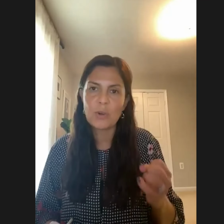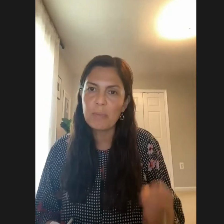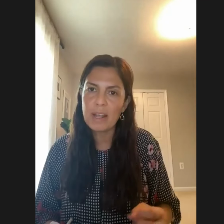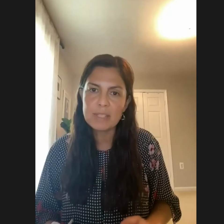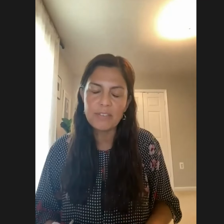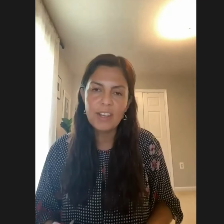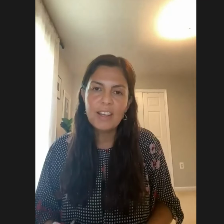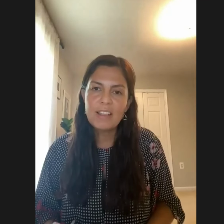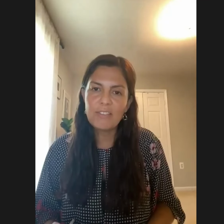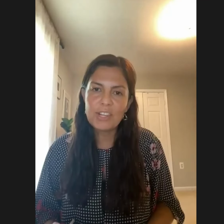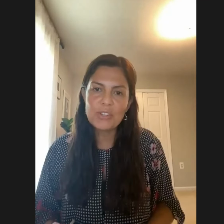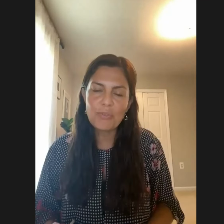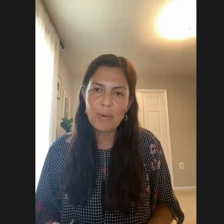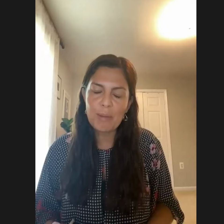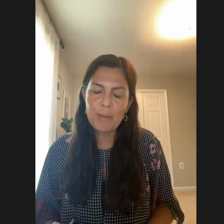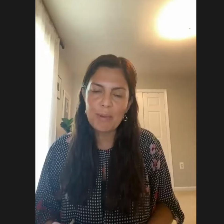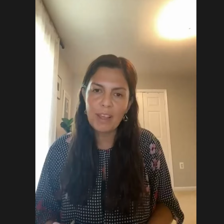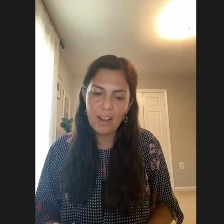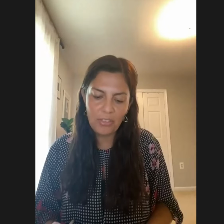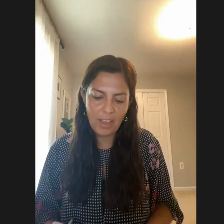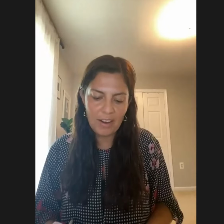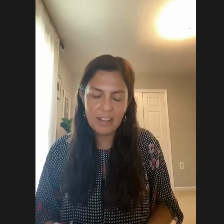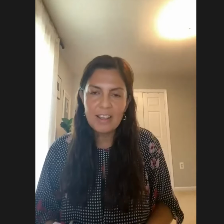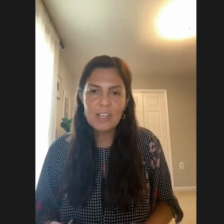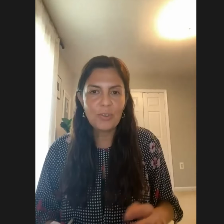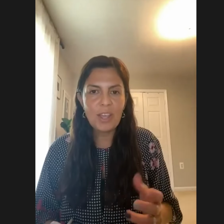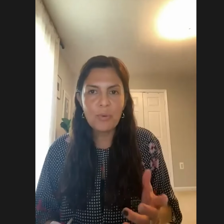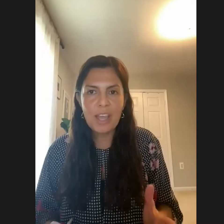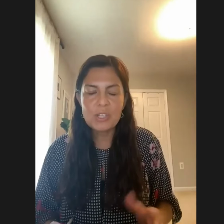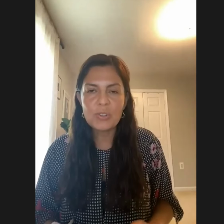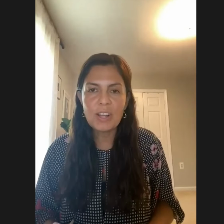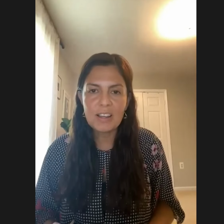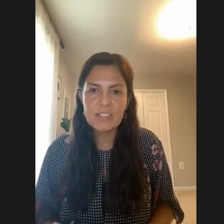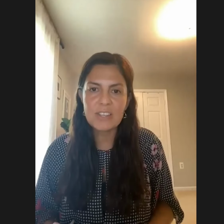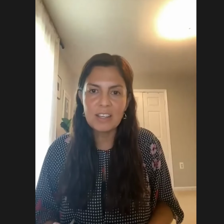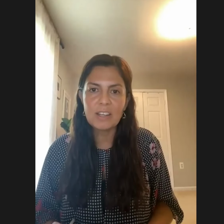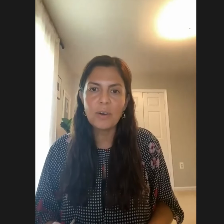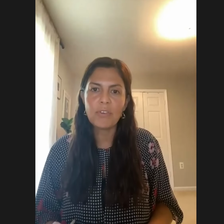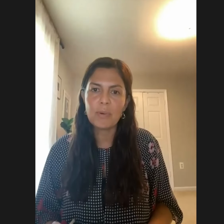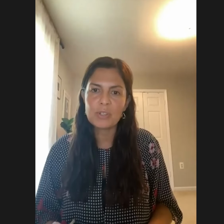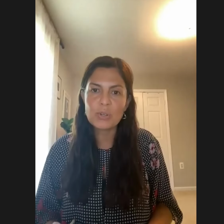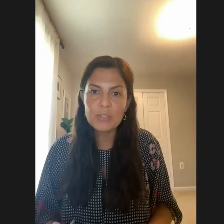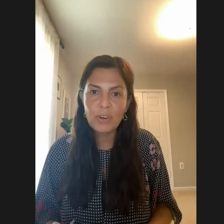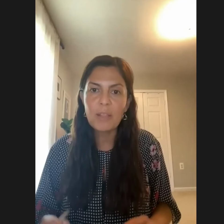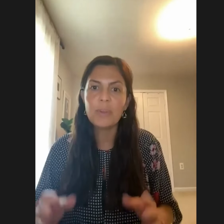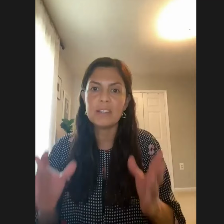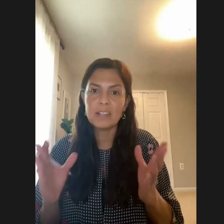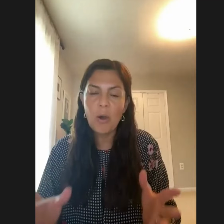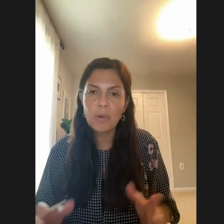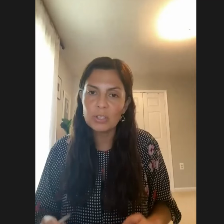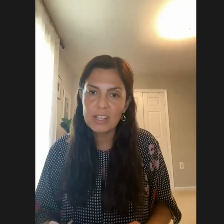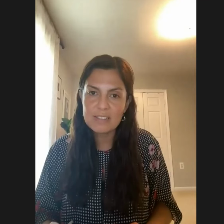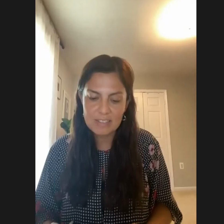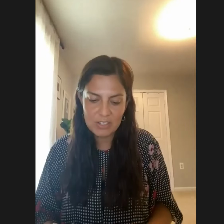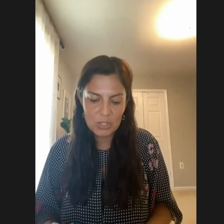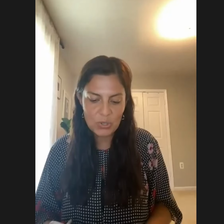This comprehensive definition of primary healthcare, education and retaining of human resources for health within their